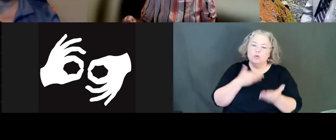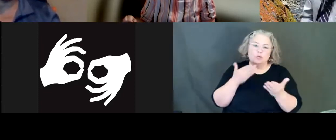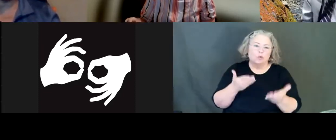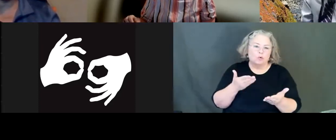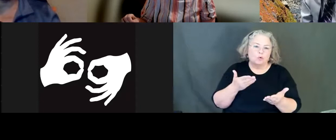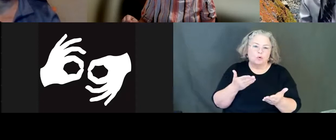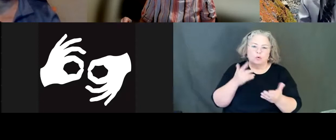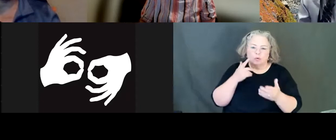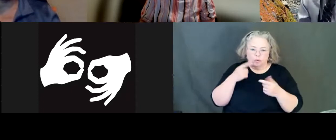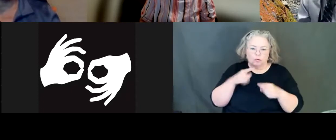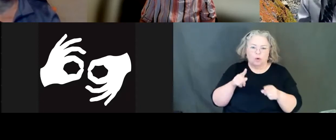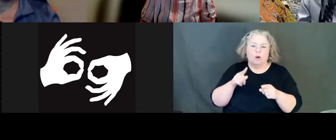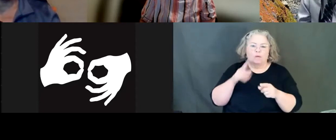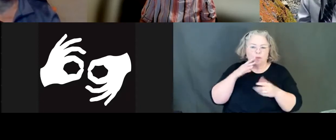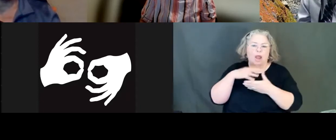outdoor events.